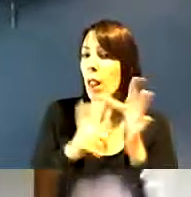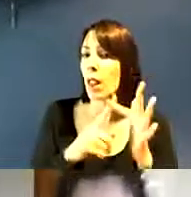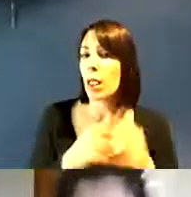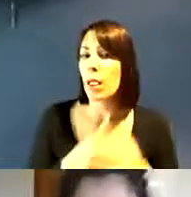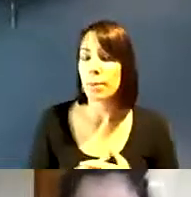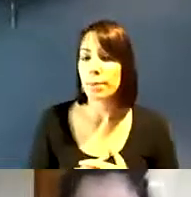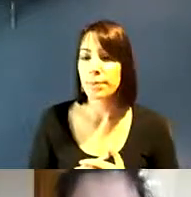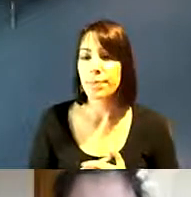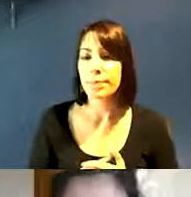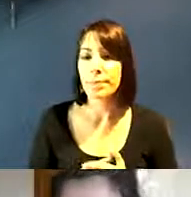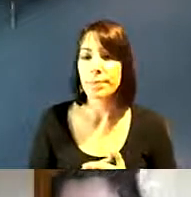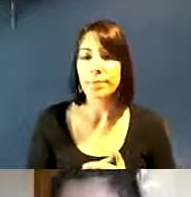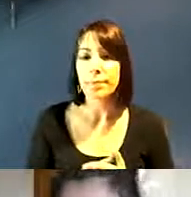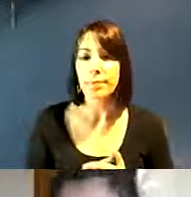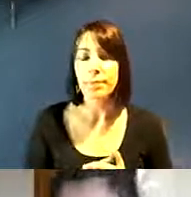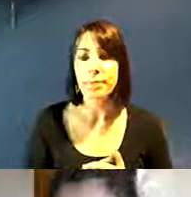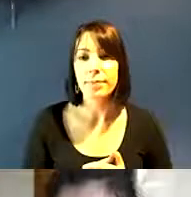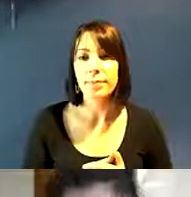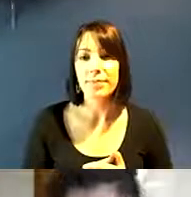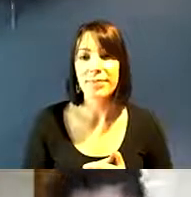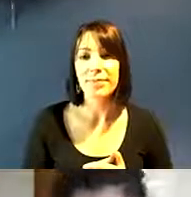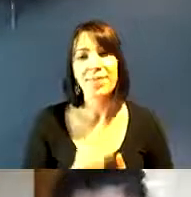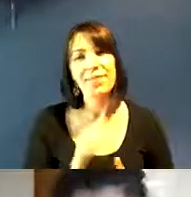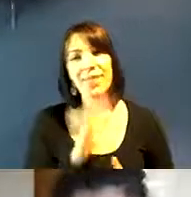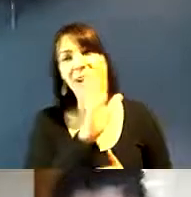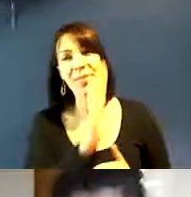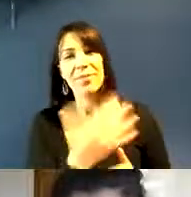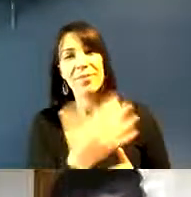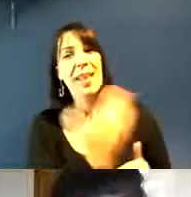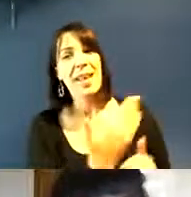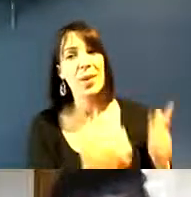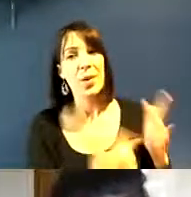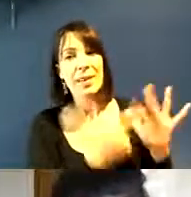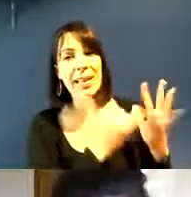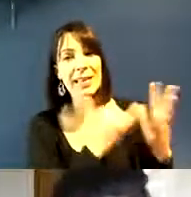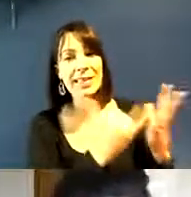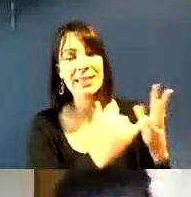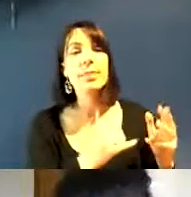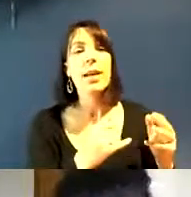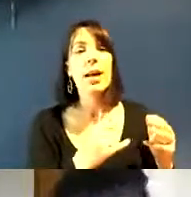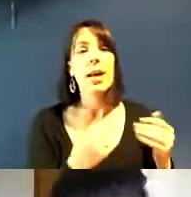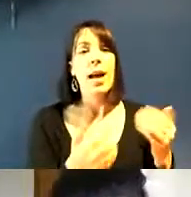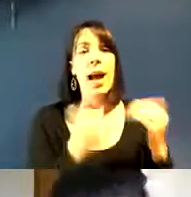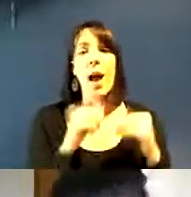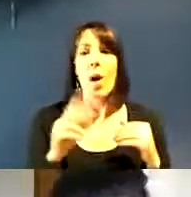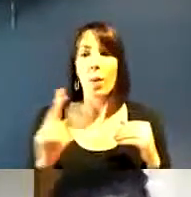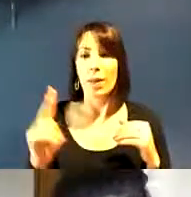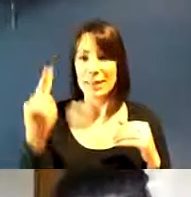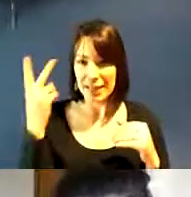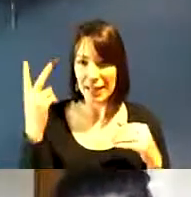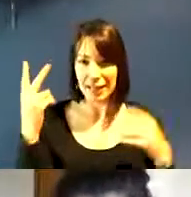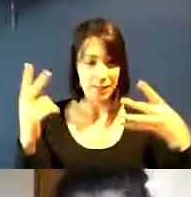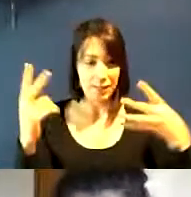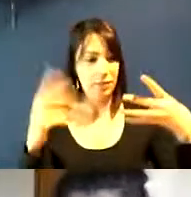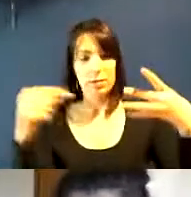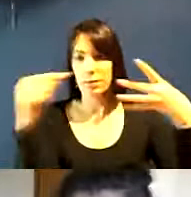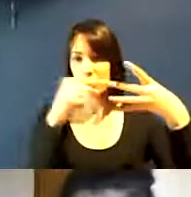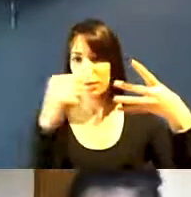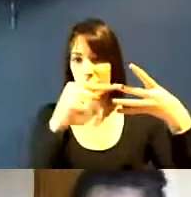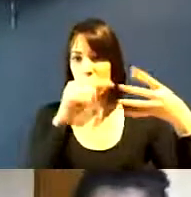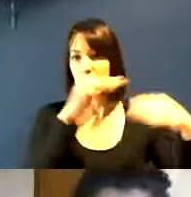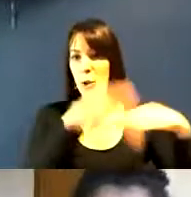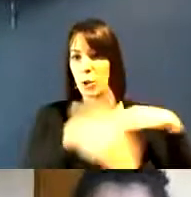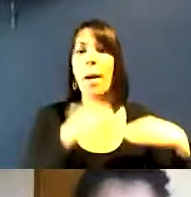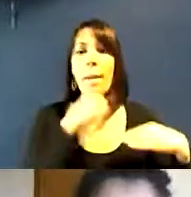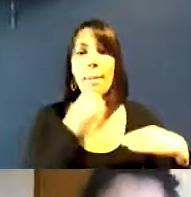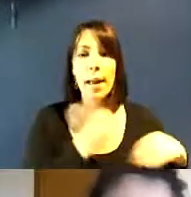So coming on now Olivia? to, thanks Tess, our second driver, which is men's and ableist control of decision-making and